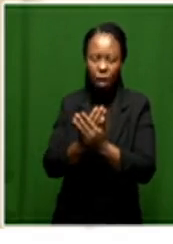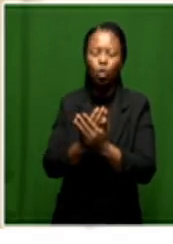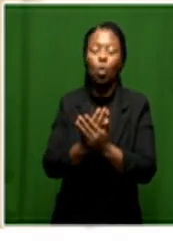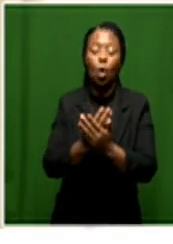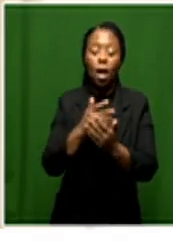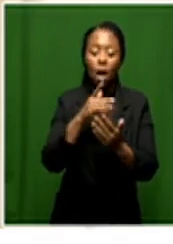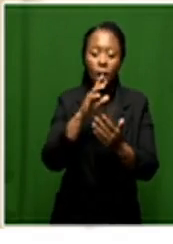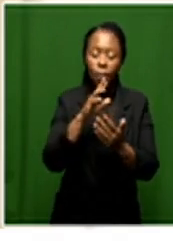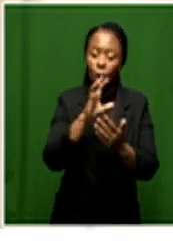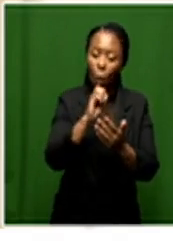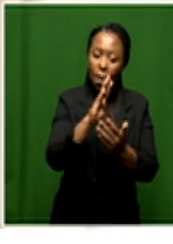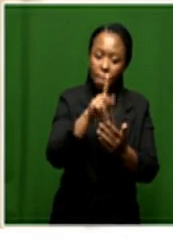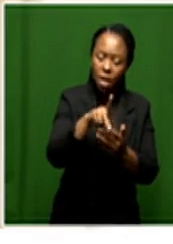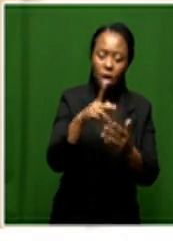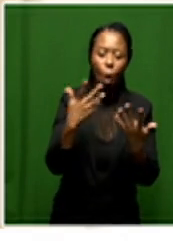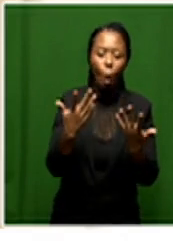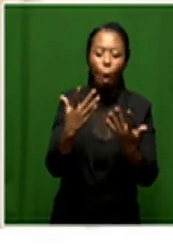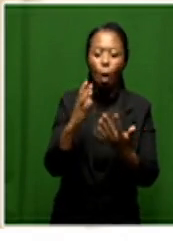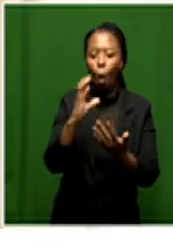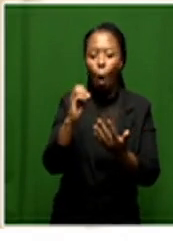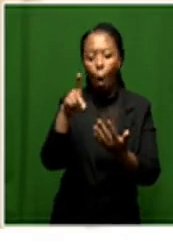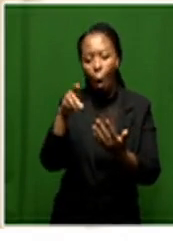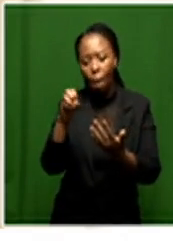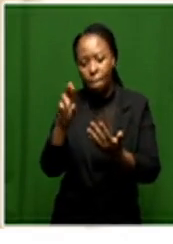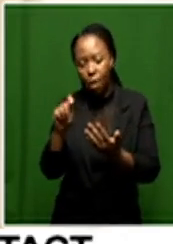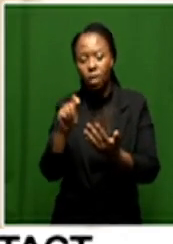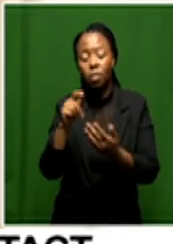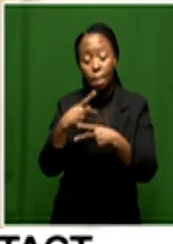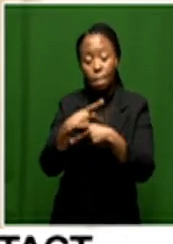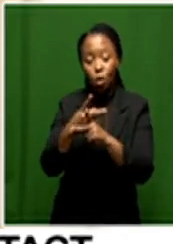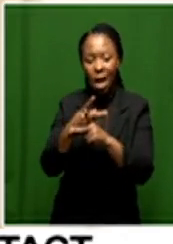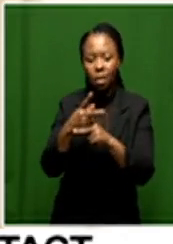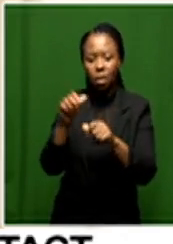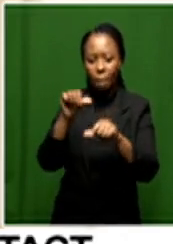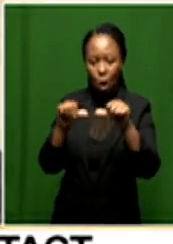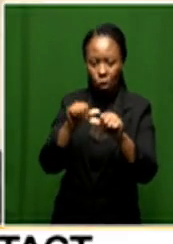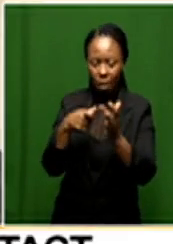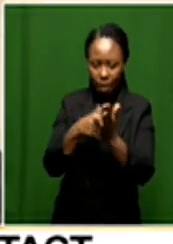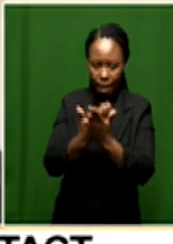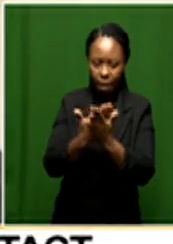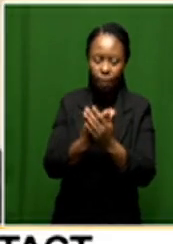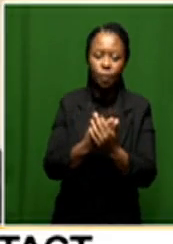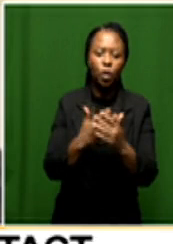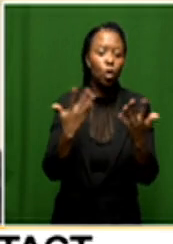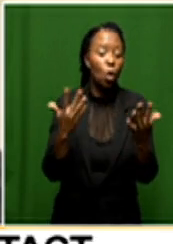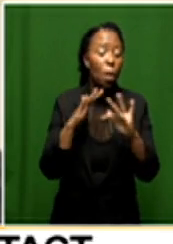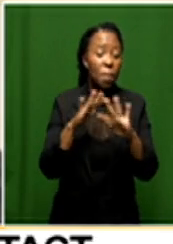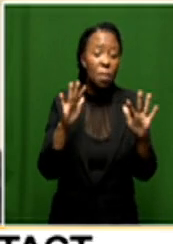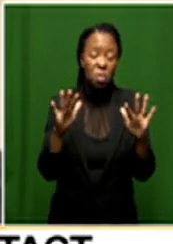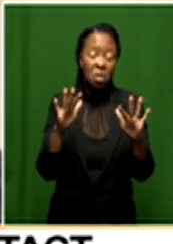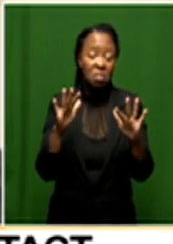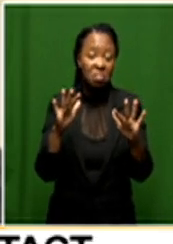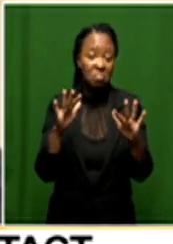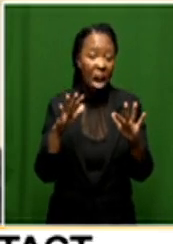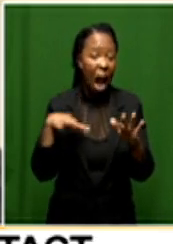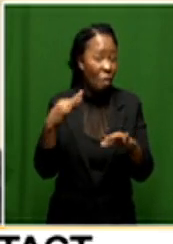from OBP or from the co-op that distribute OBP products. And for those who can't afford, can they get it for free from